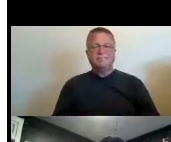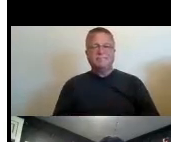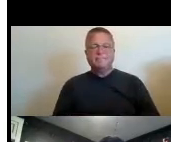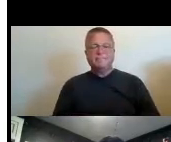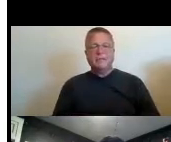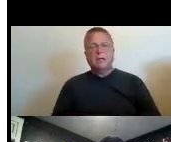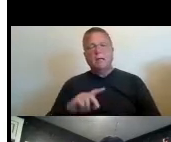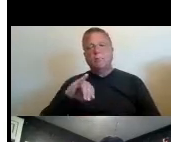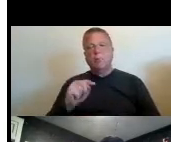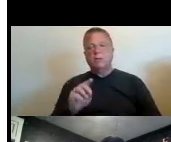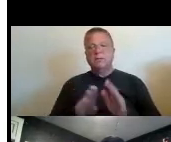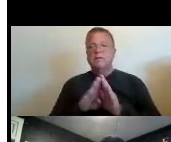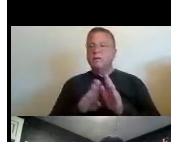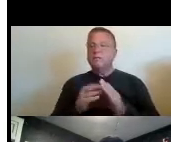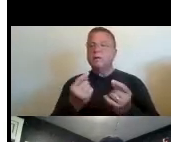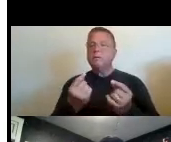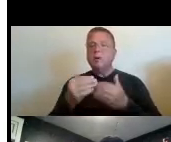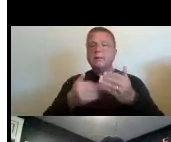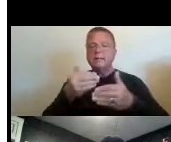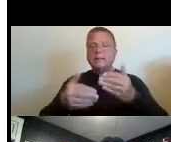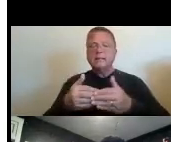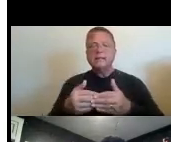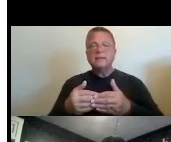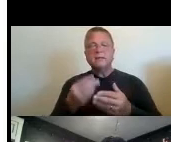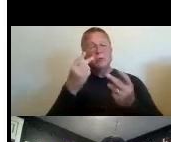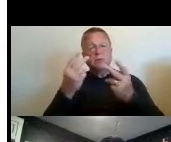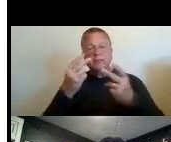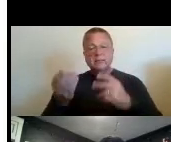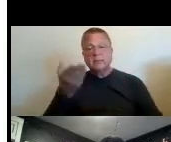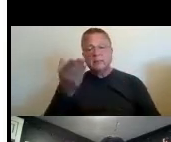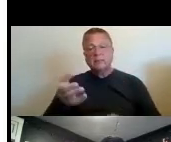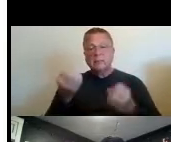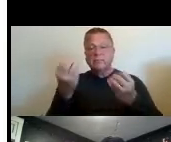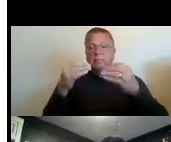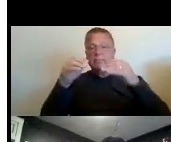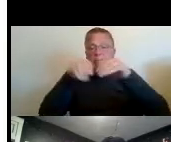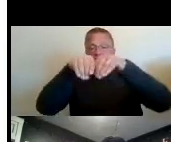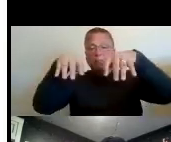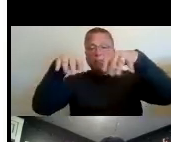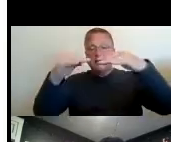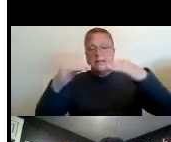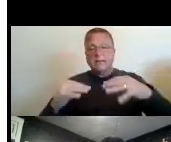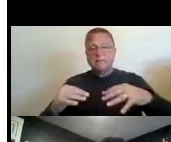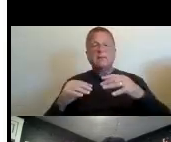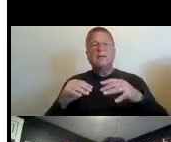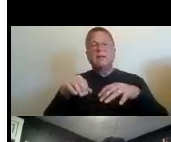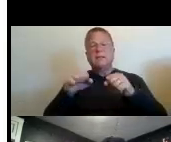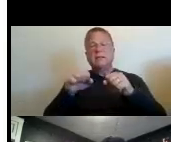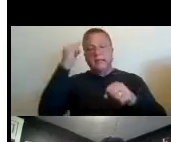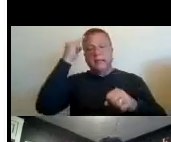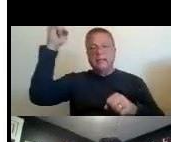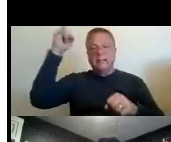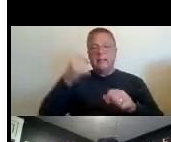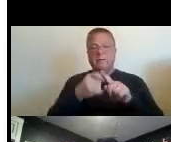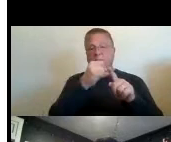And project development process. So as you can see, there are many steps that take an idea and a line on a map, from a line on a